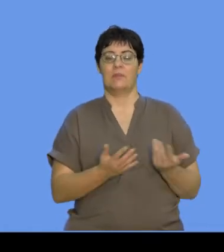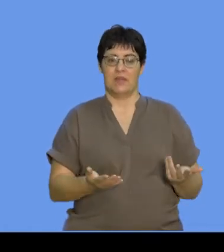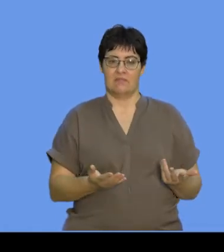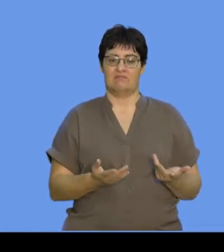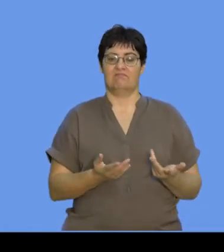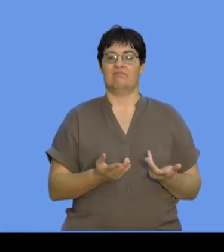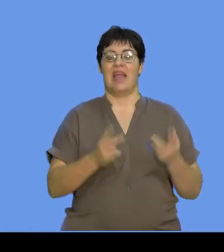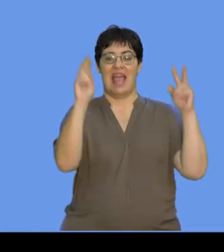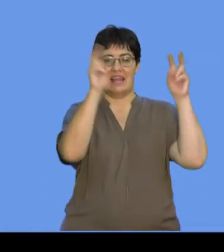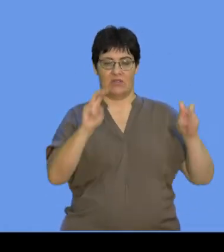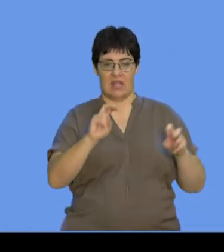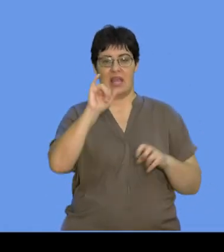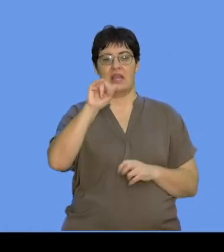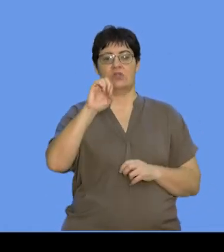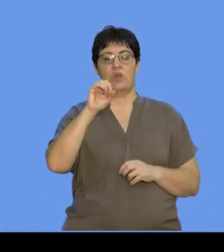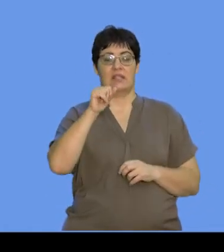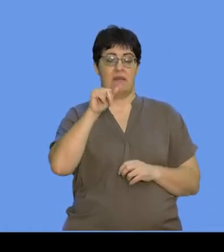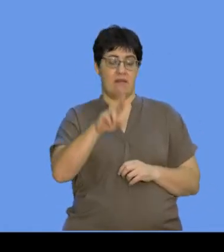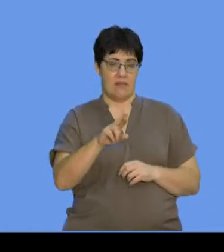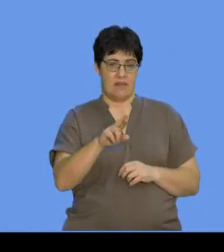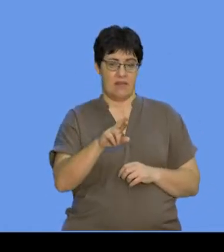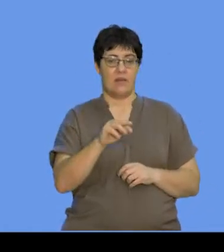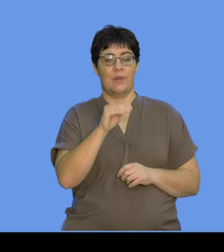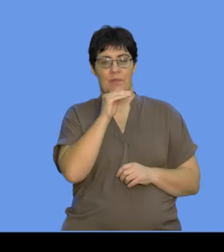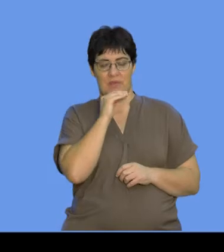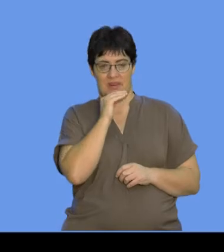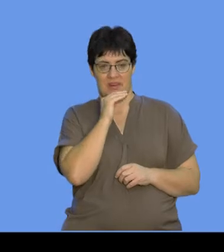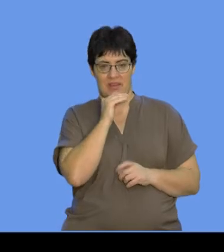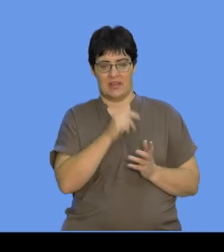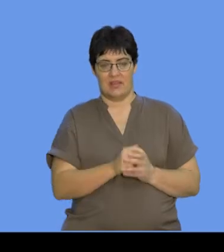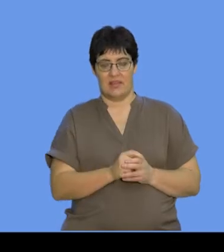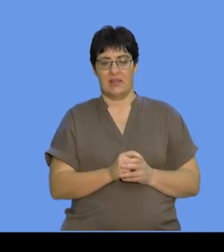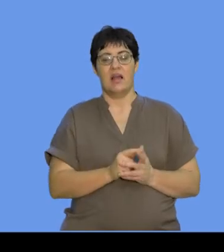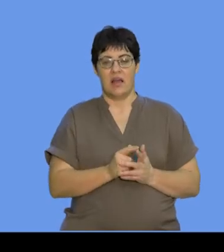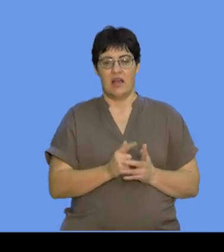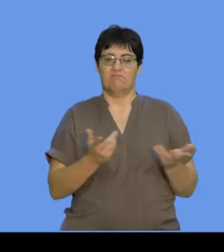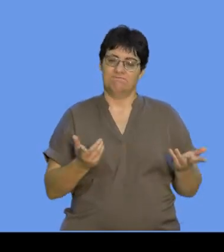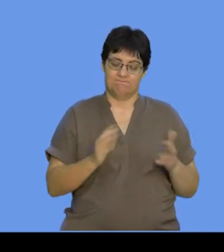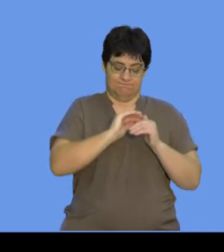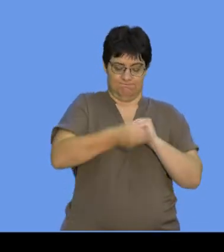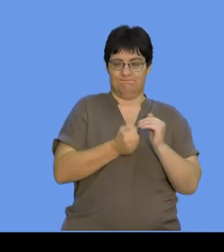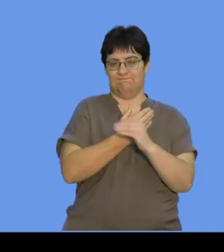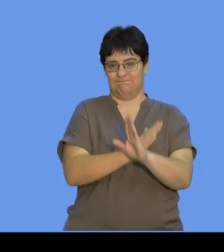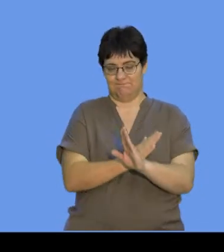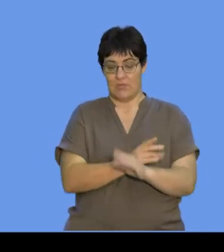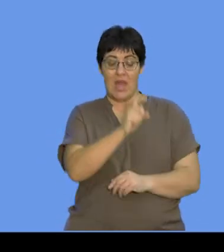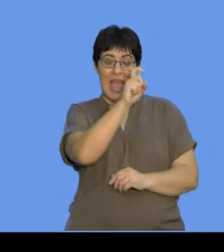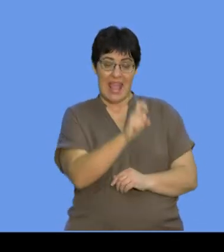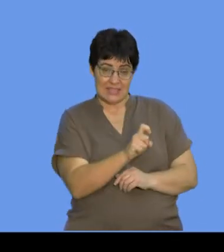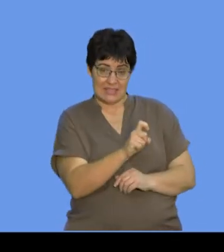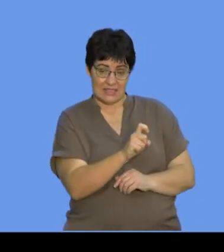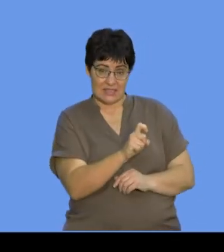electrical insulator. If it doesn't conduct heat, it's a thermal insulator. So if X is in solid